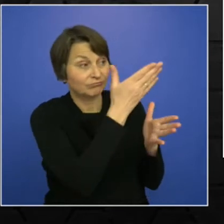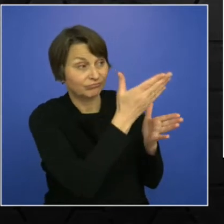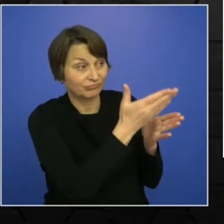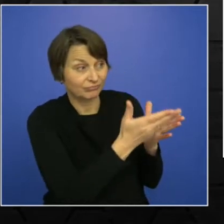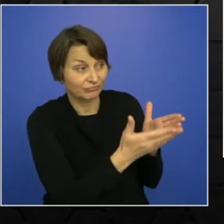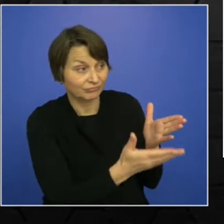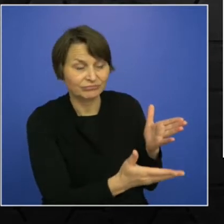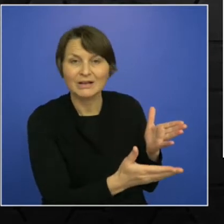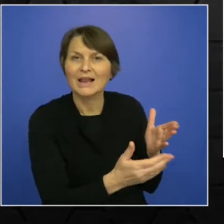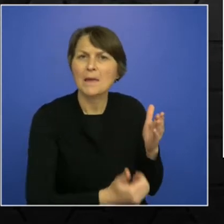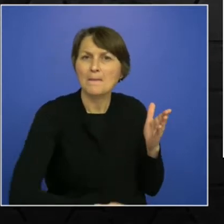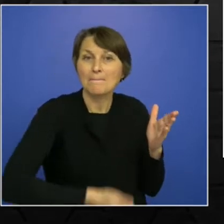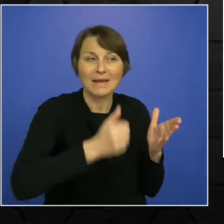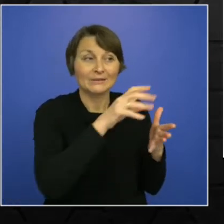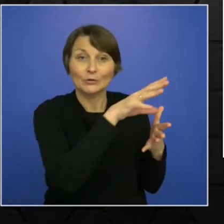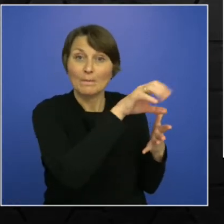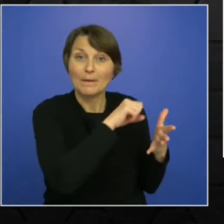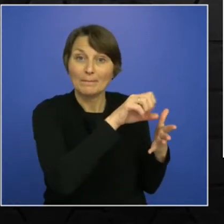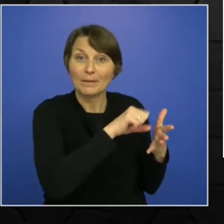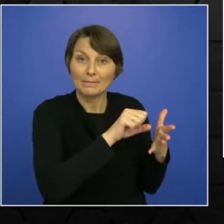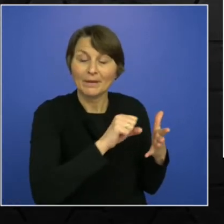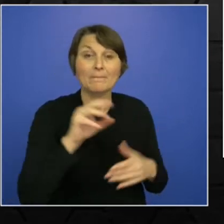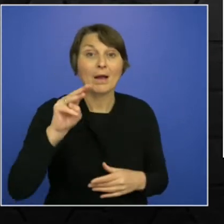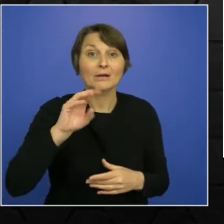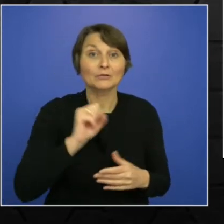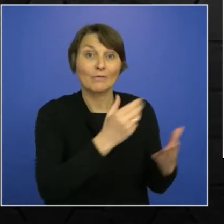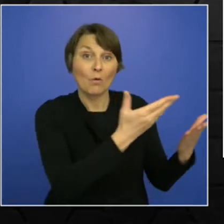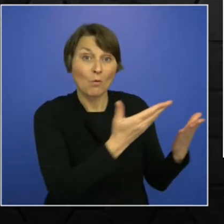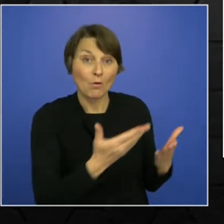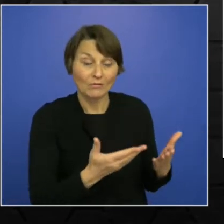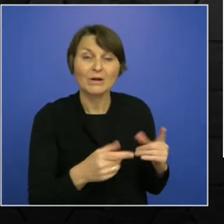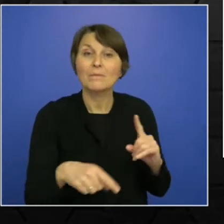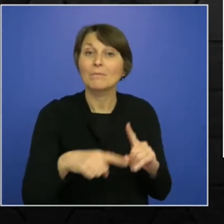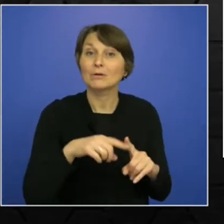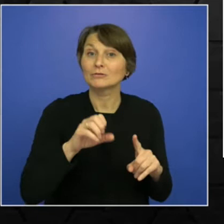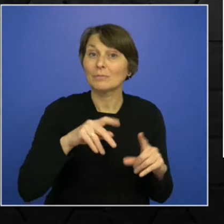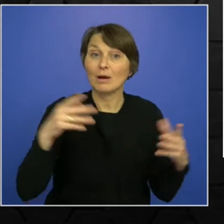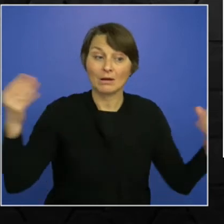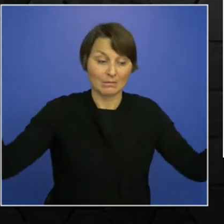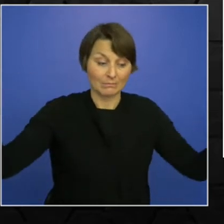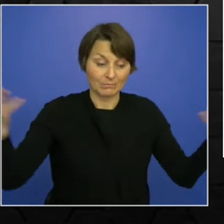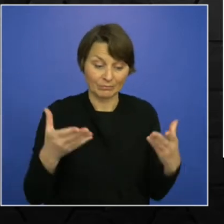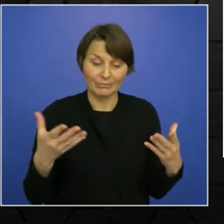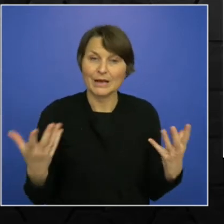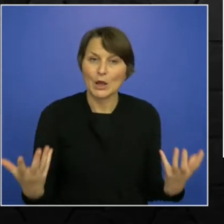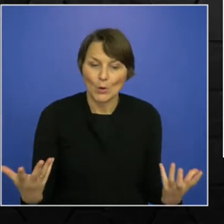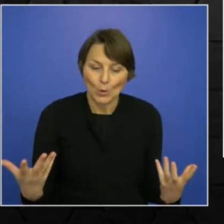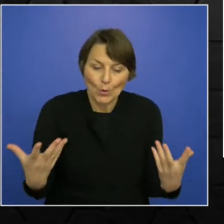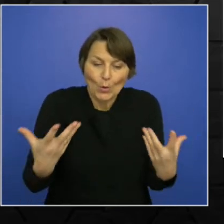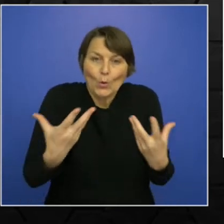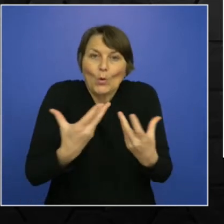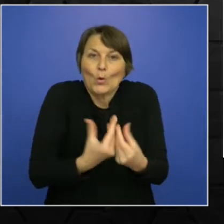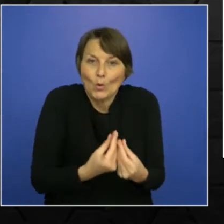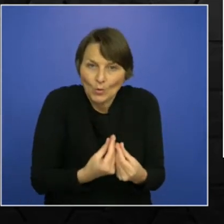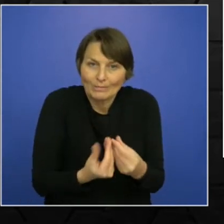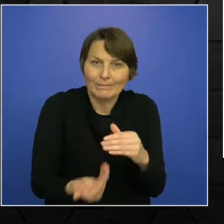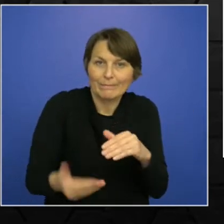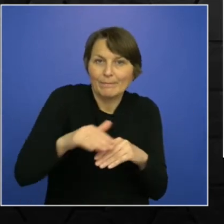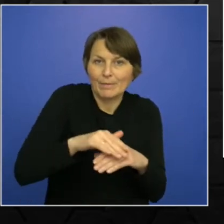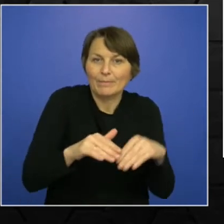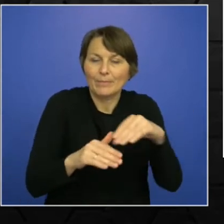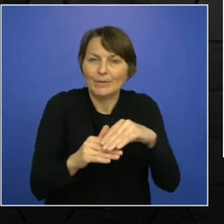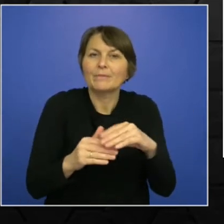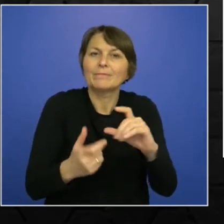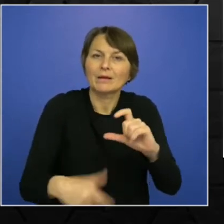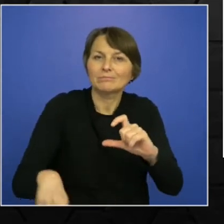from Microsoft offerings, okay, and then Spark offerings, combining them together, on top of it adding RESTful